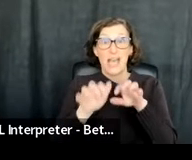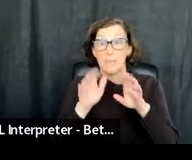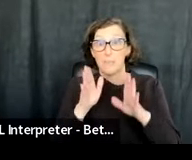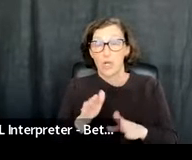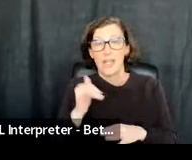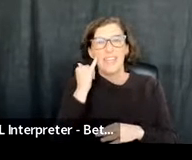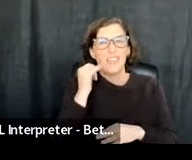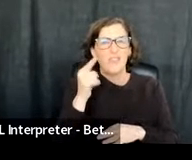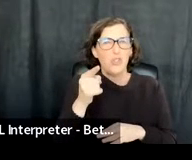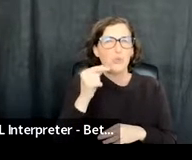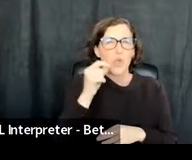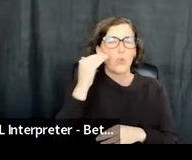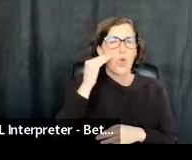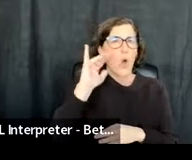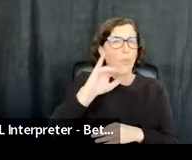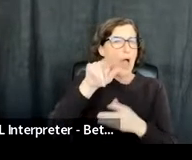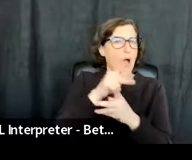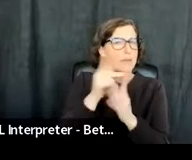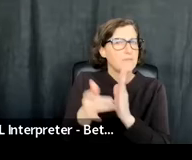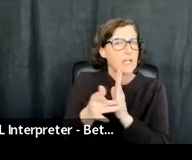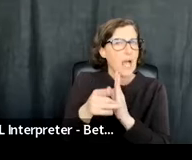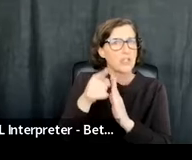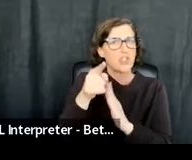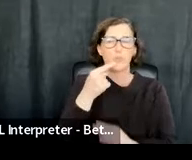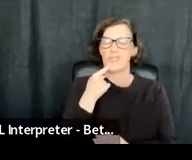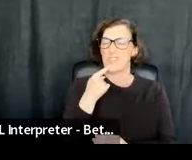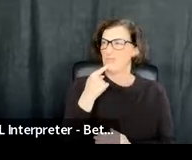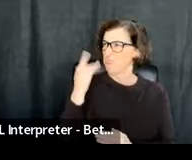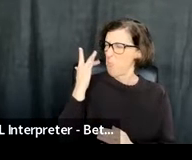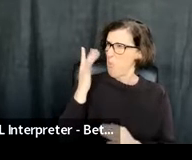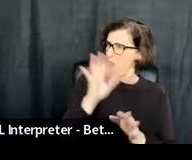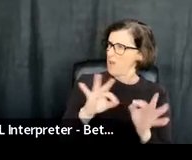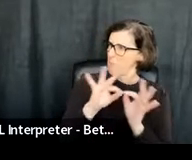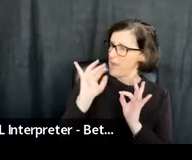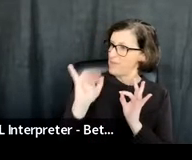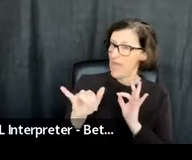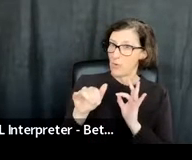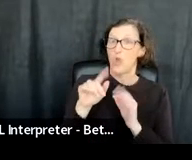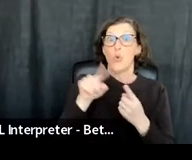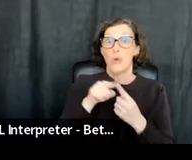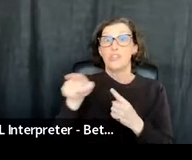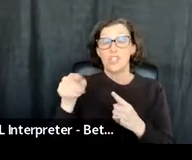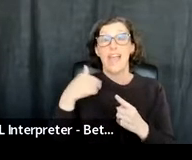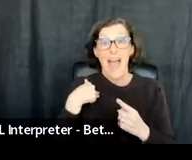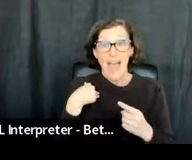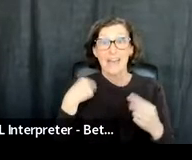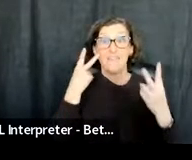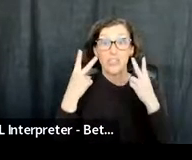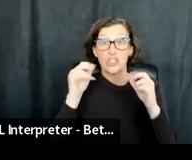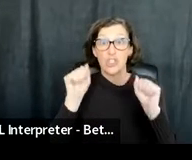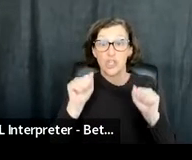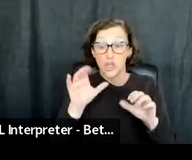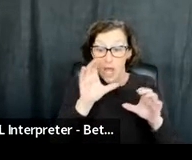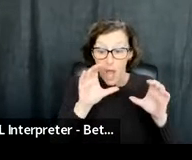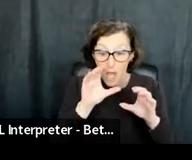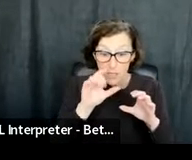not familiar with this type of technology, you might wonder, well, why is that a big deal? Well, when she had her vision, she could hunt and peck, use that term